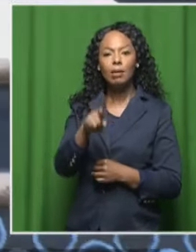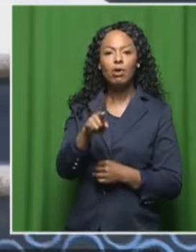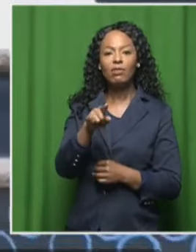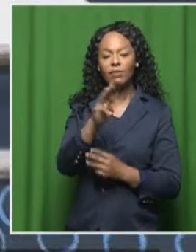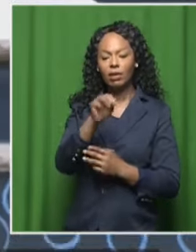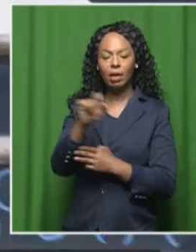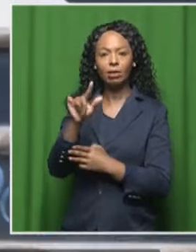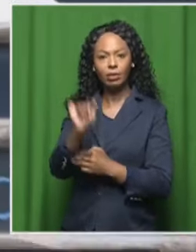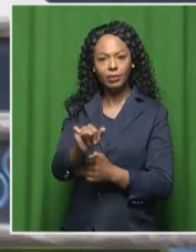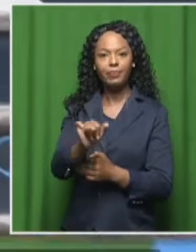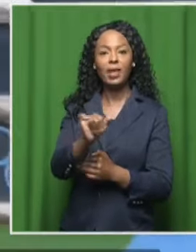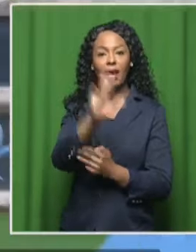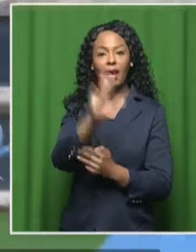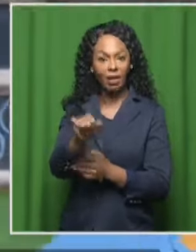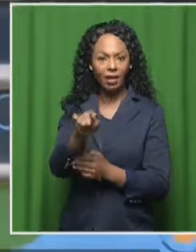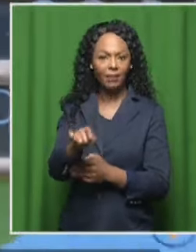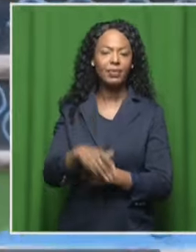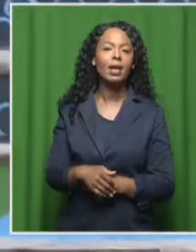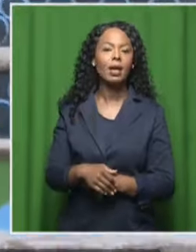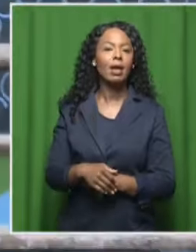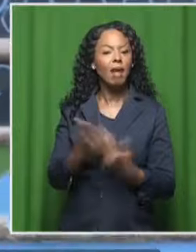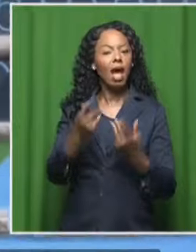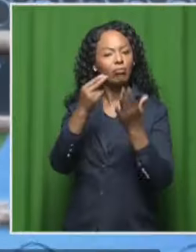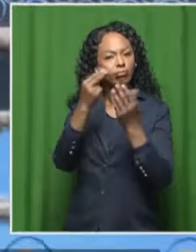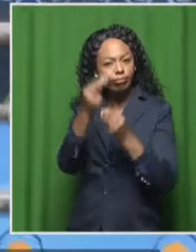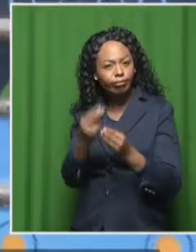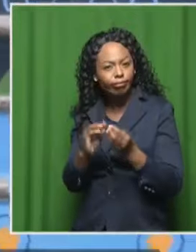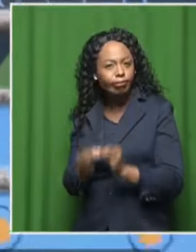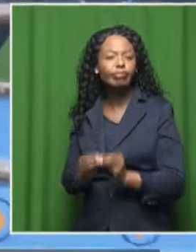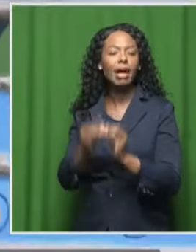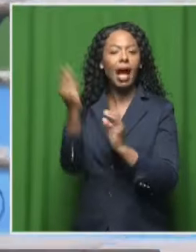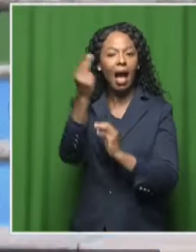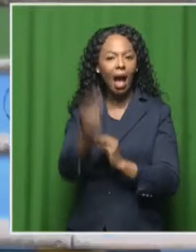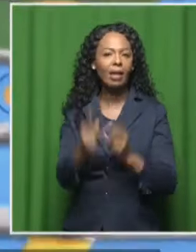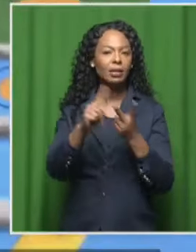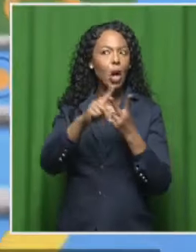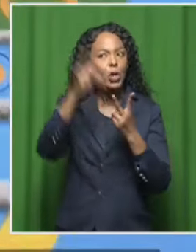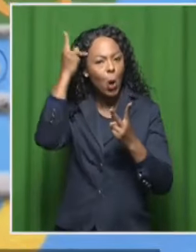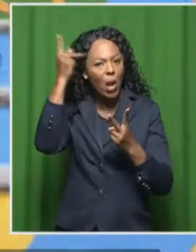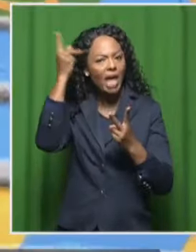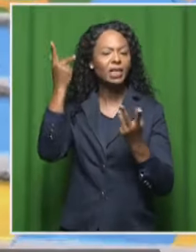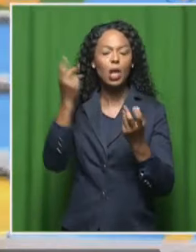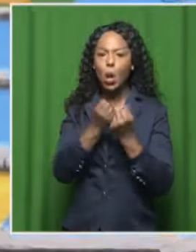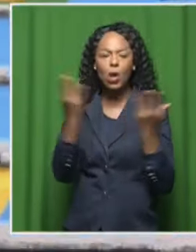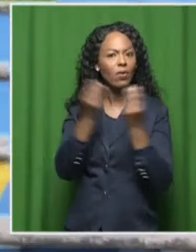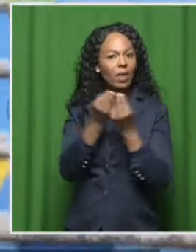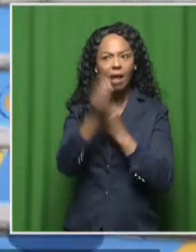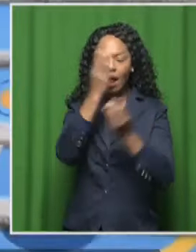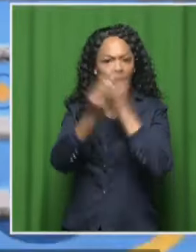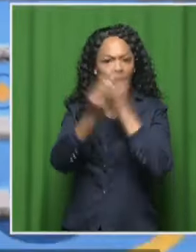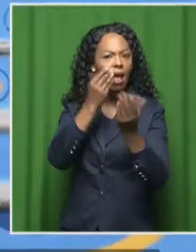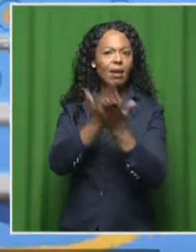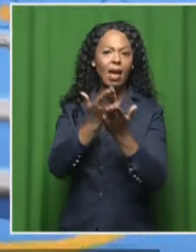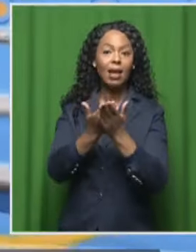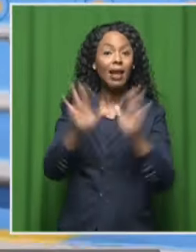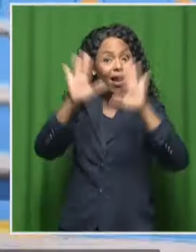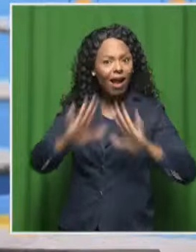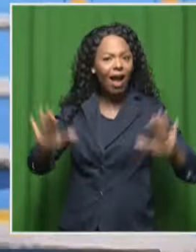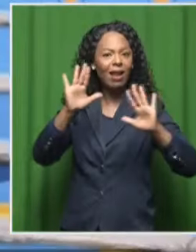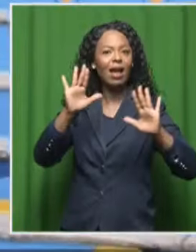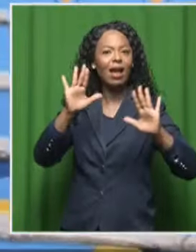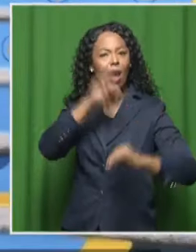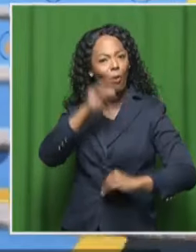sit down with all those who are doing this art and share knowledge. There's a lot inside this. Colors, they do speak. Shapes,